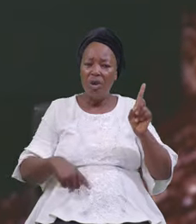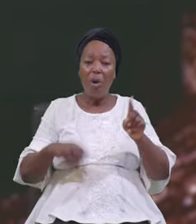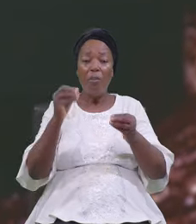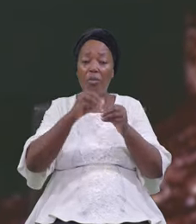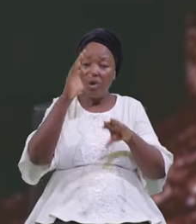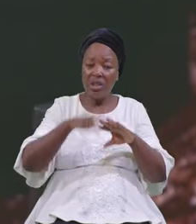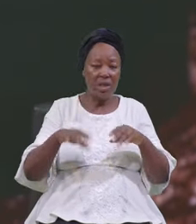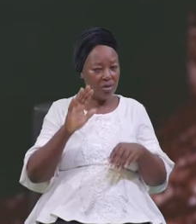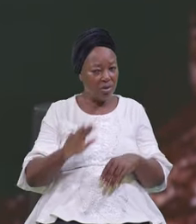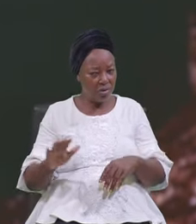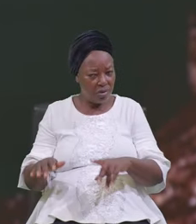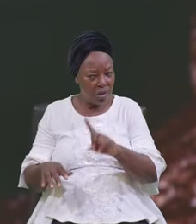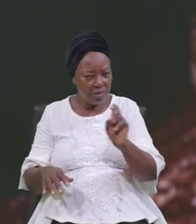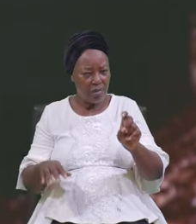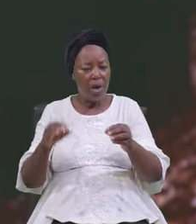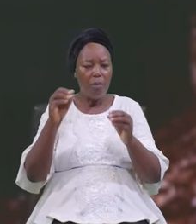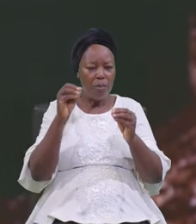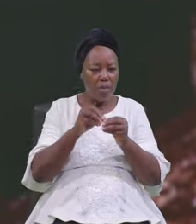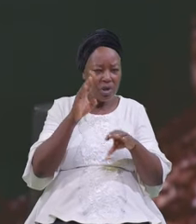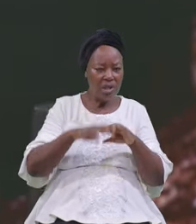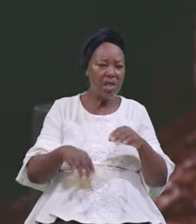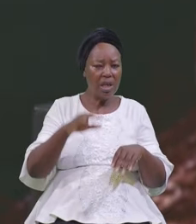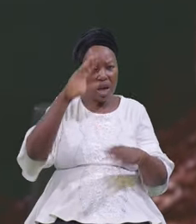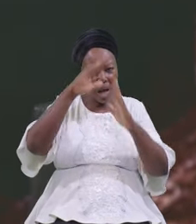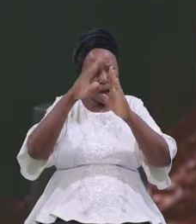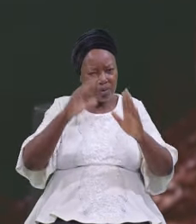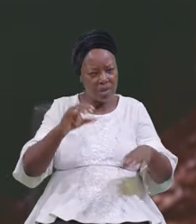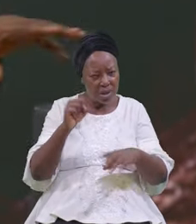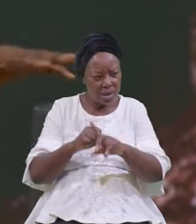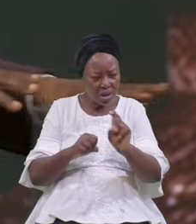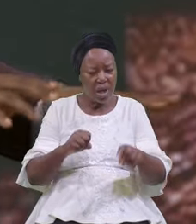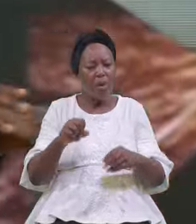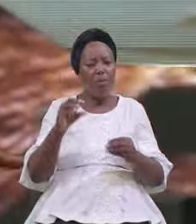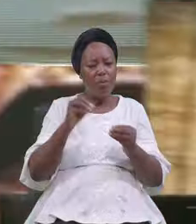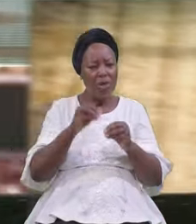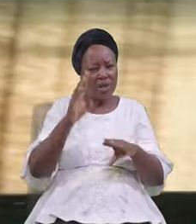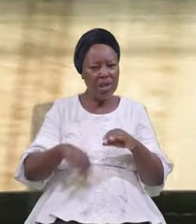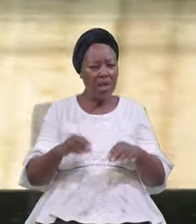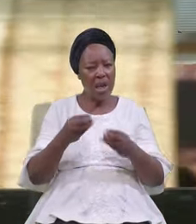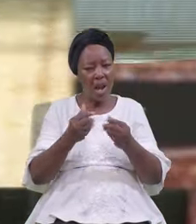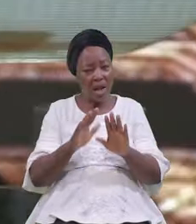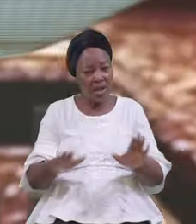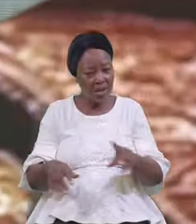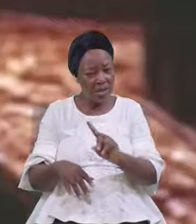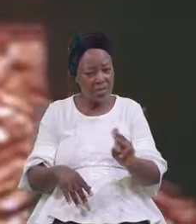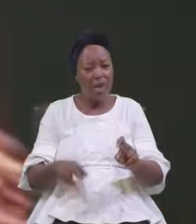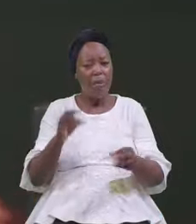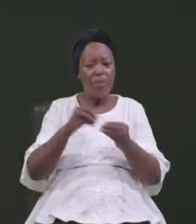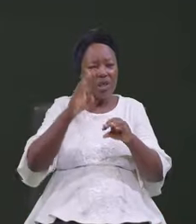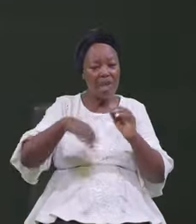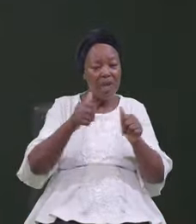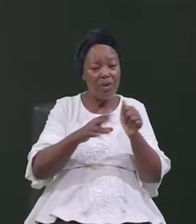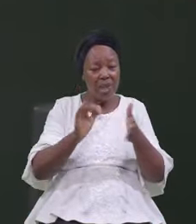children, more than houses, more than land, more than everything you've got? Lovest thou